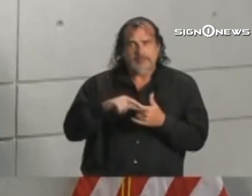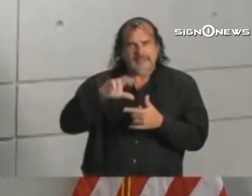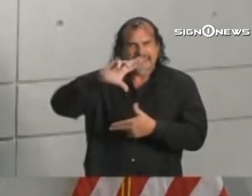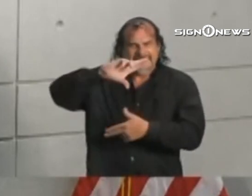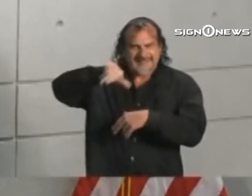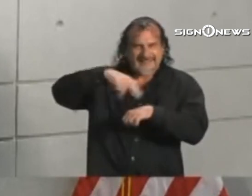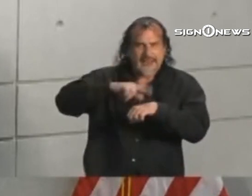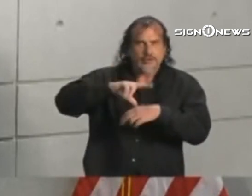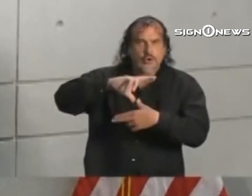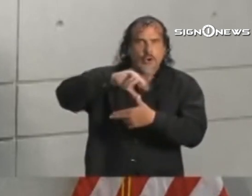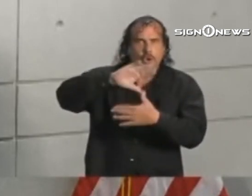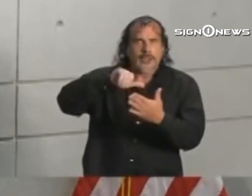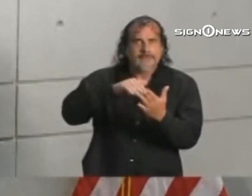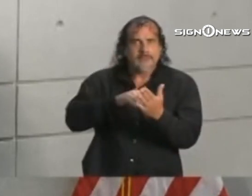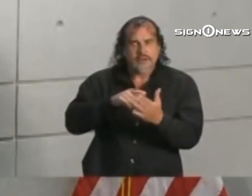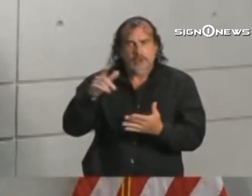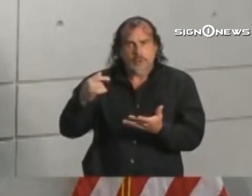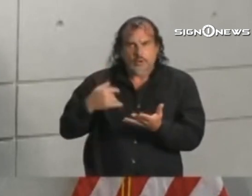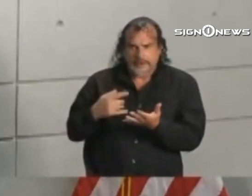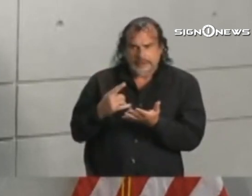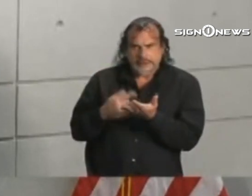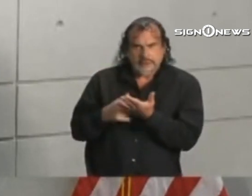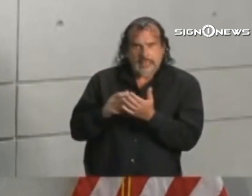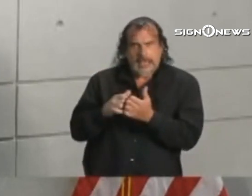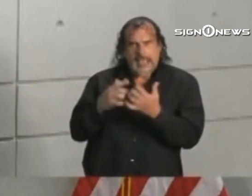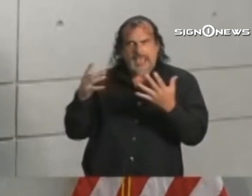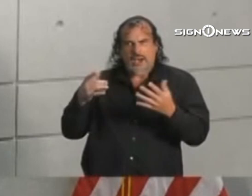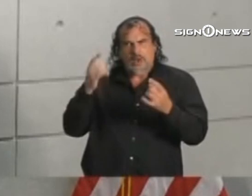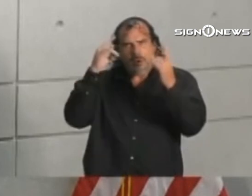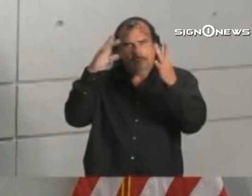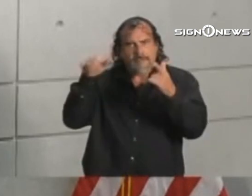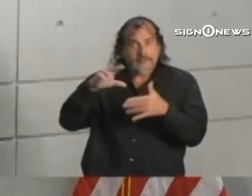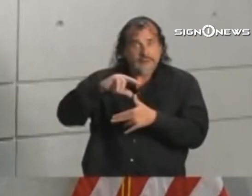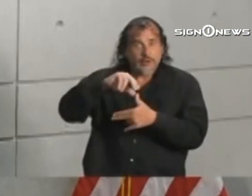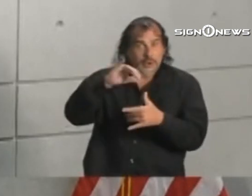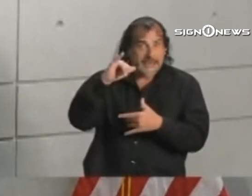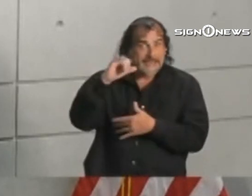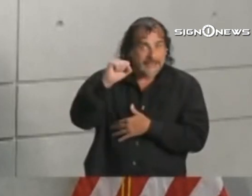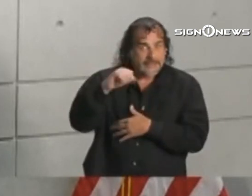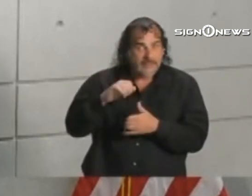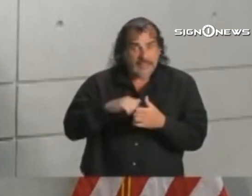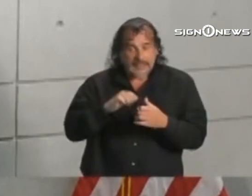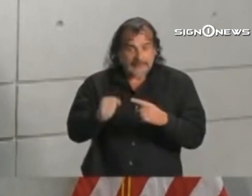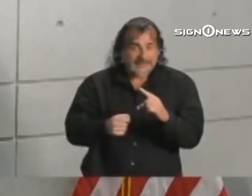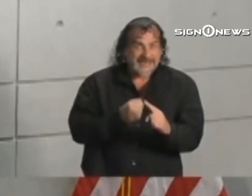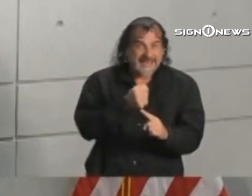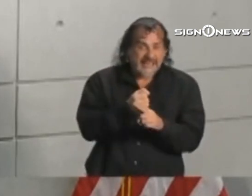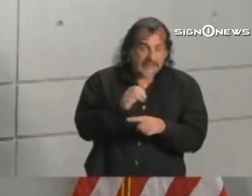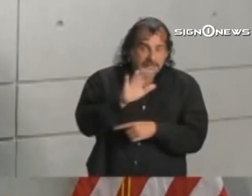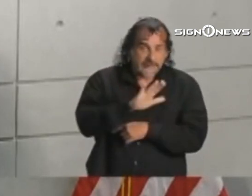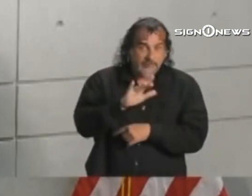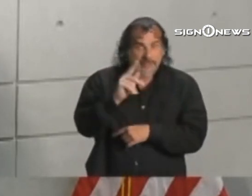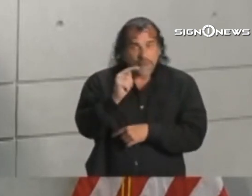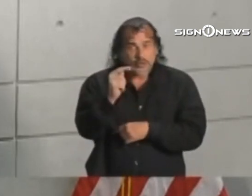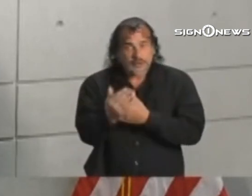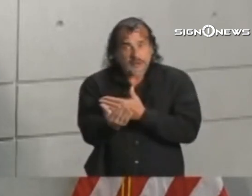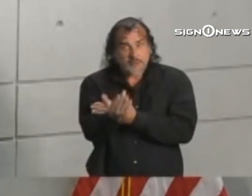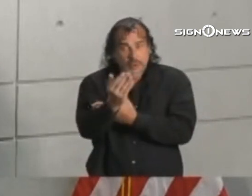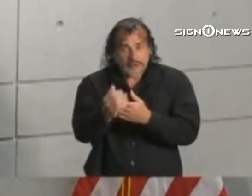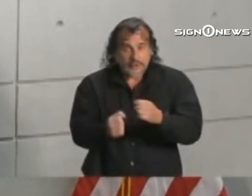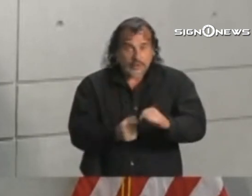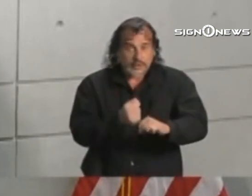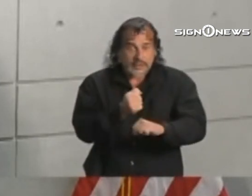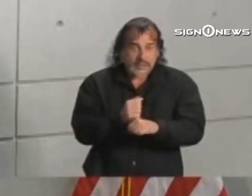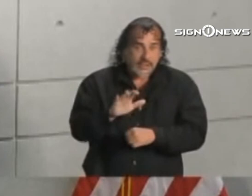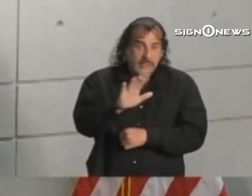about this storm and the nastiness of this storm. As this storm makes landfall sometime early Tuesday morning, it's going to make landfall on